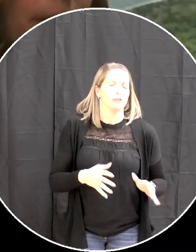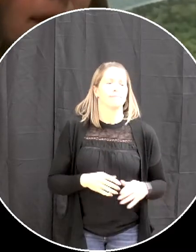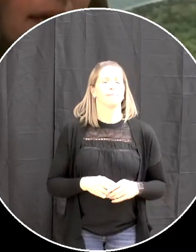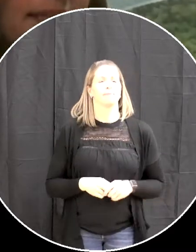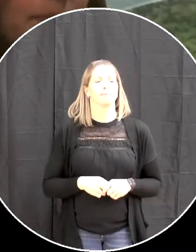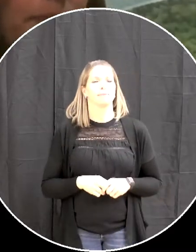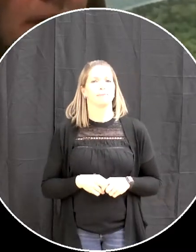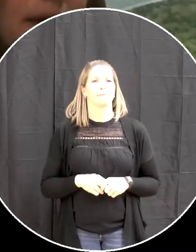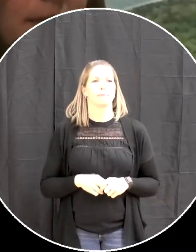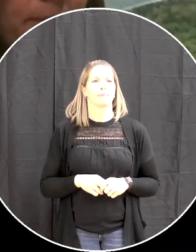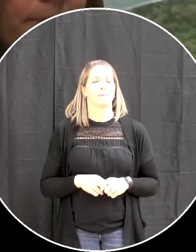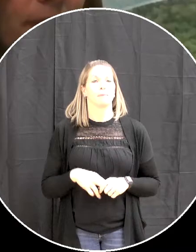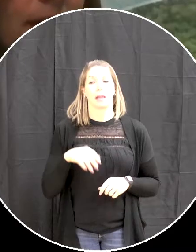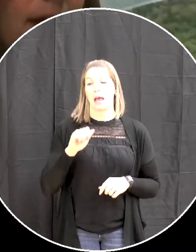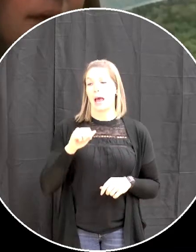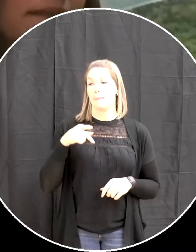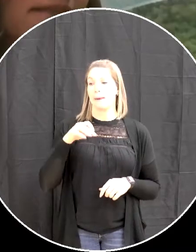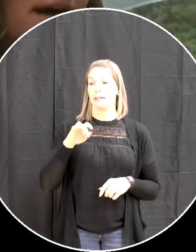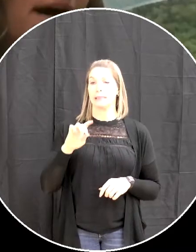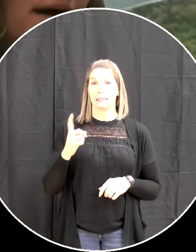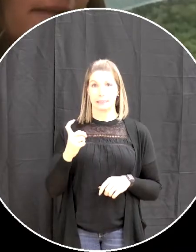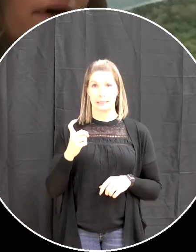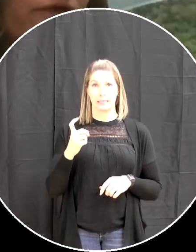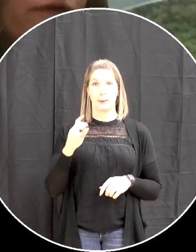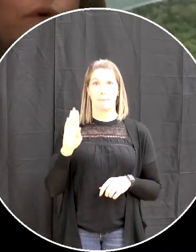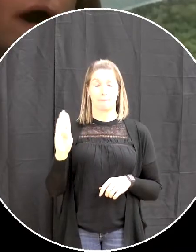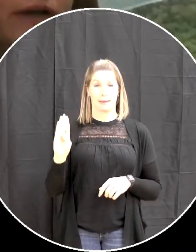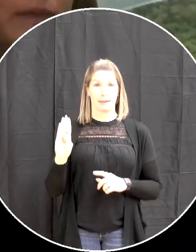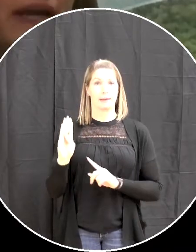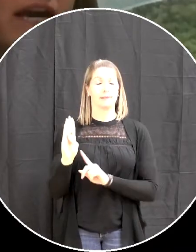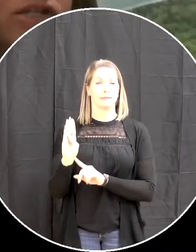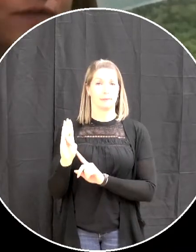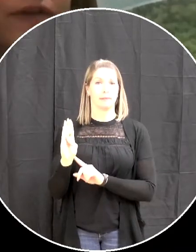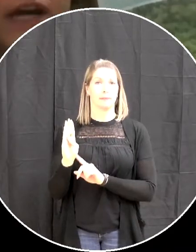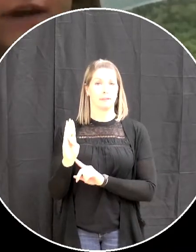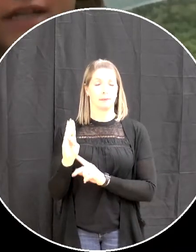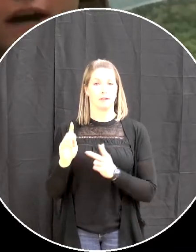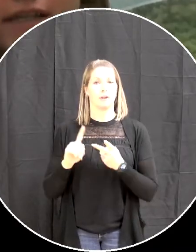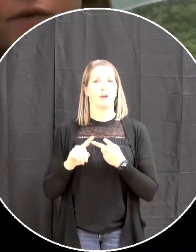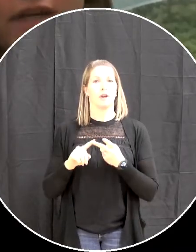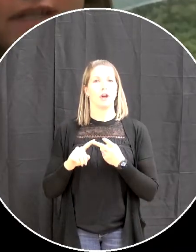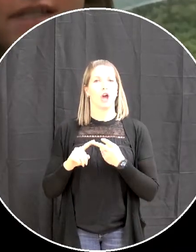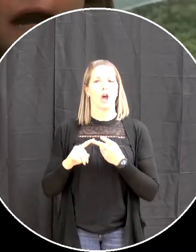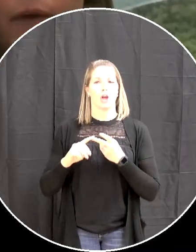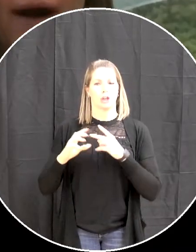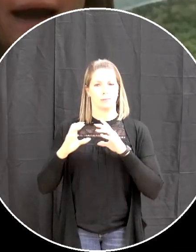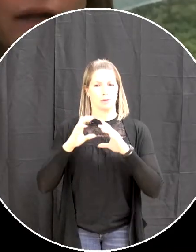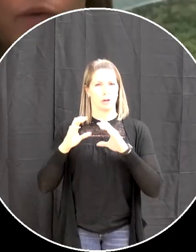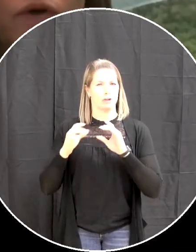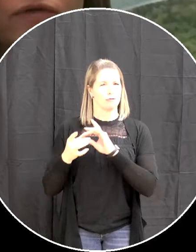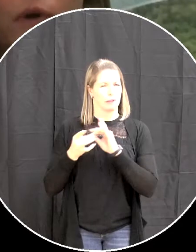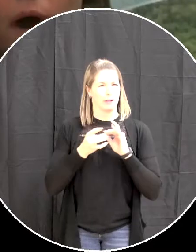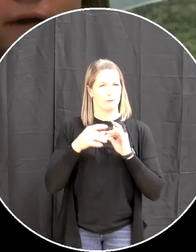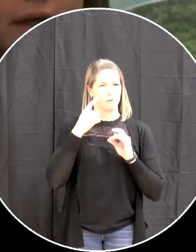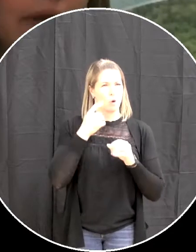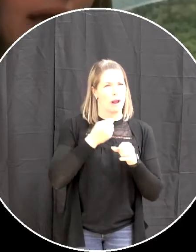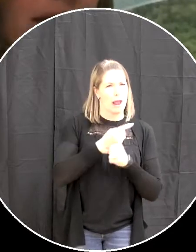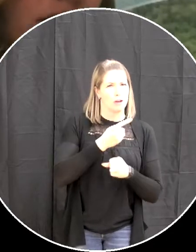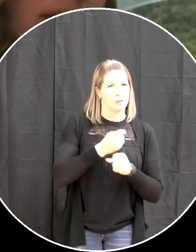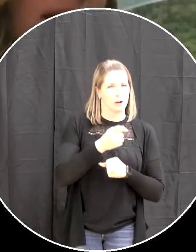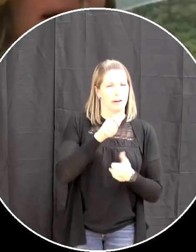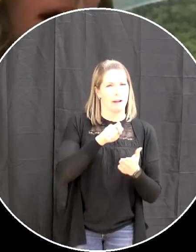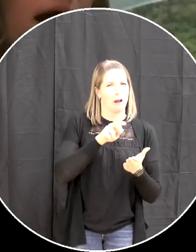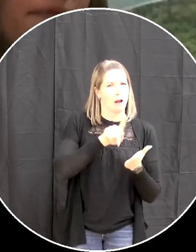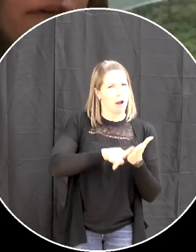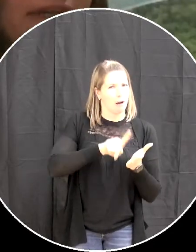Then Appendix B is the required communications for the year-end audit. So this is our annual required